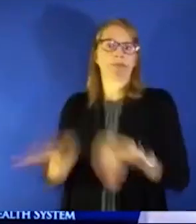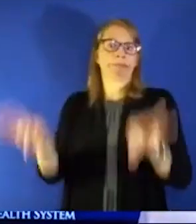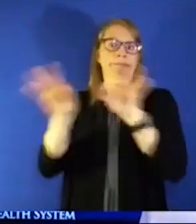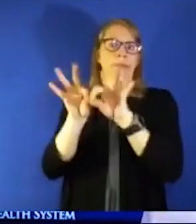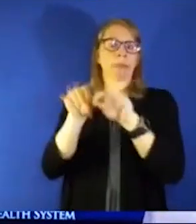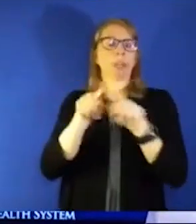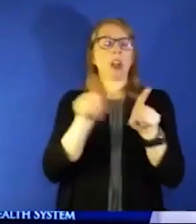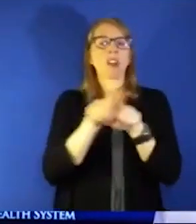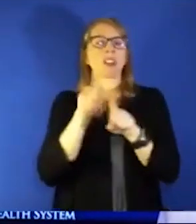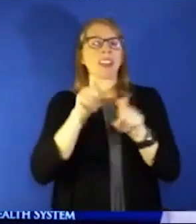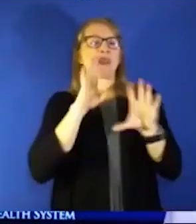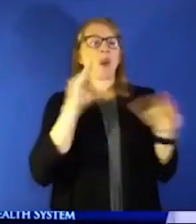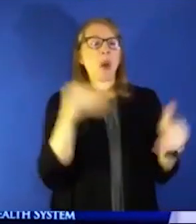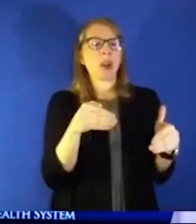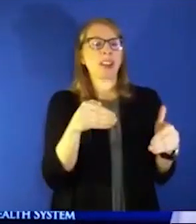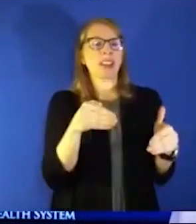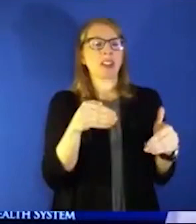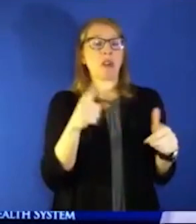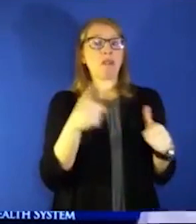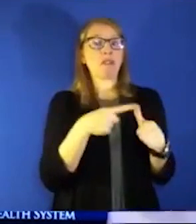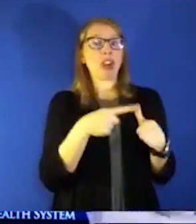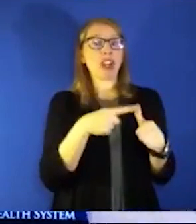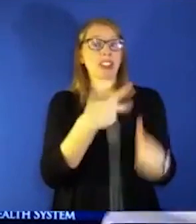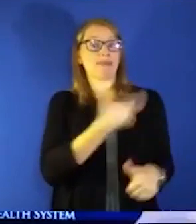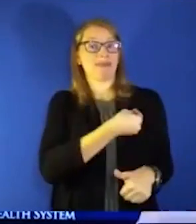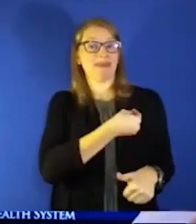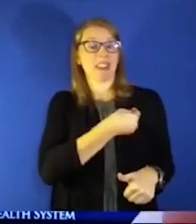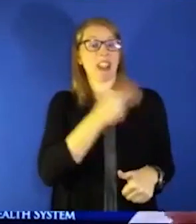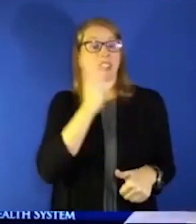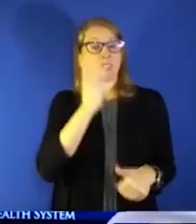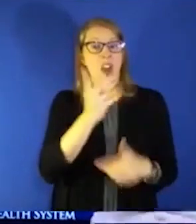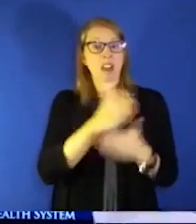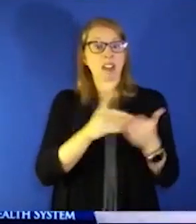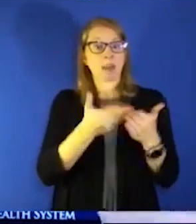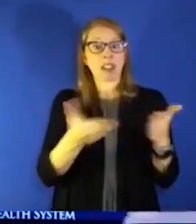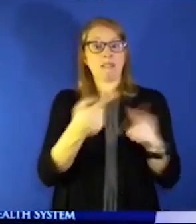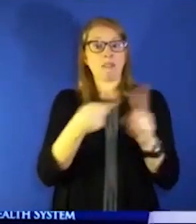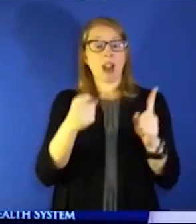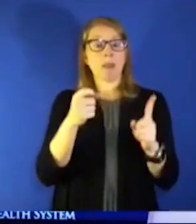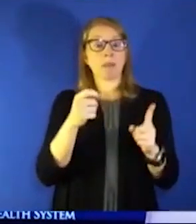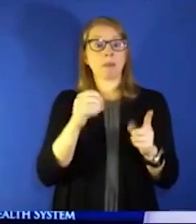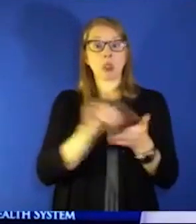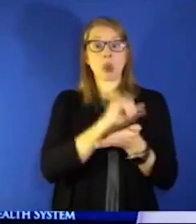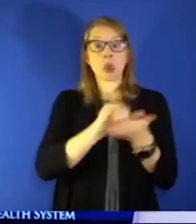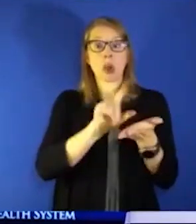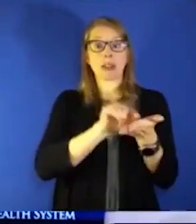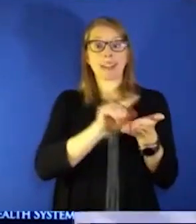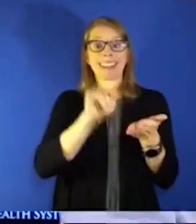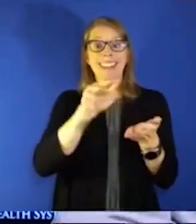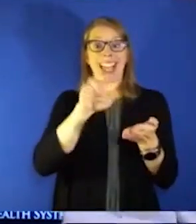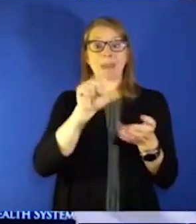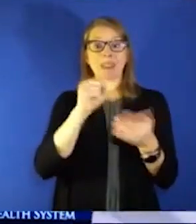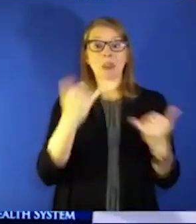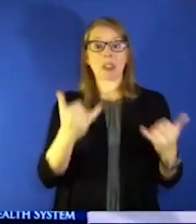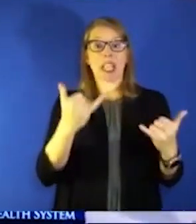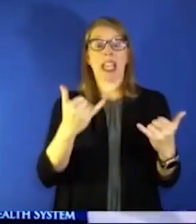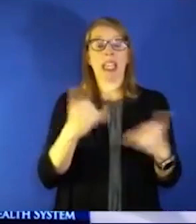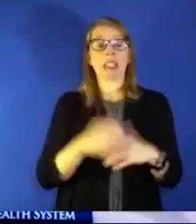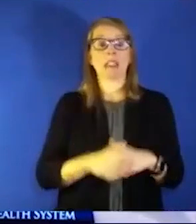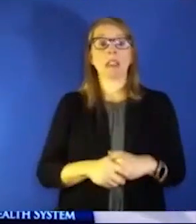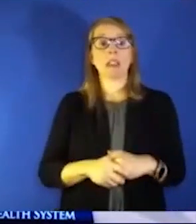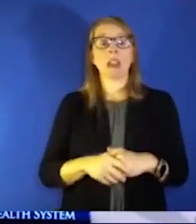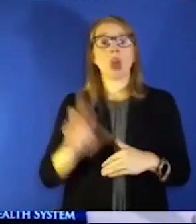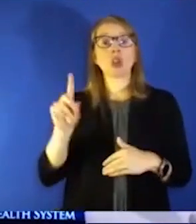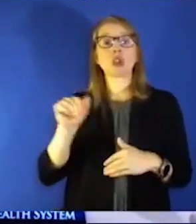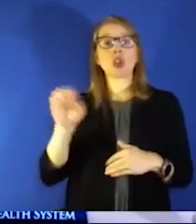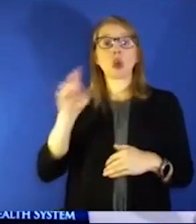on first dosing. And I think I saw some stuff out of the New York Times today, just as Kevin had talked about, dosing for